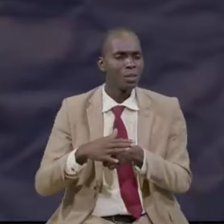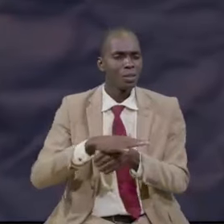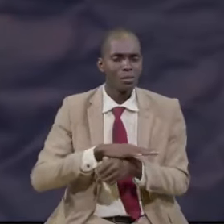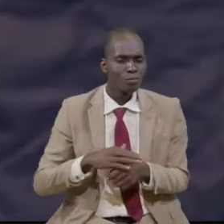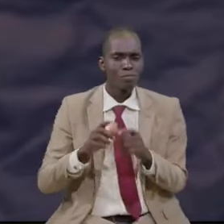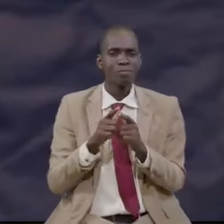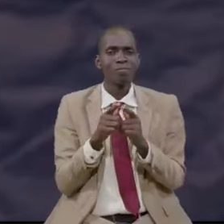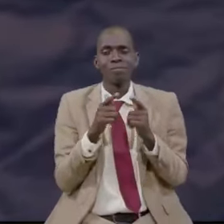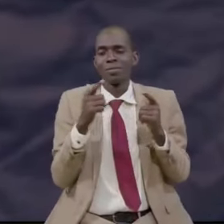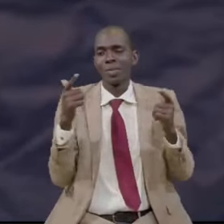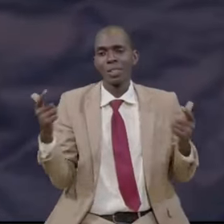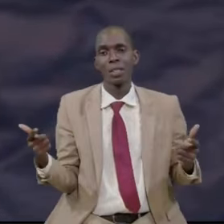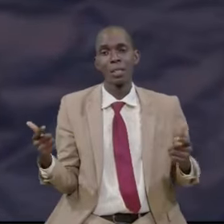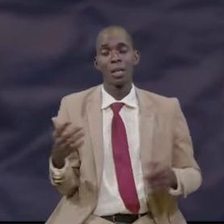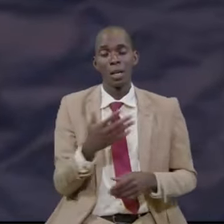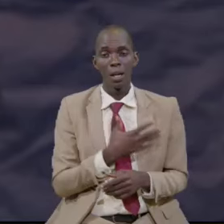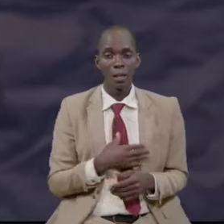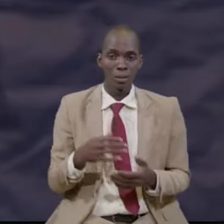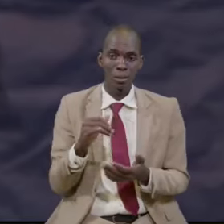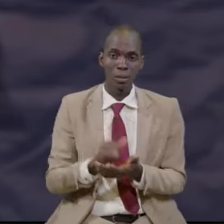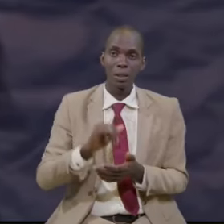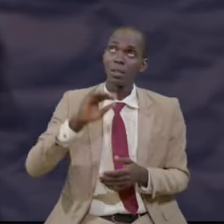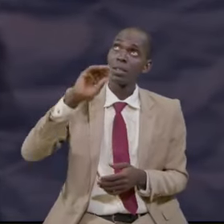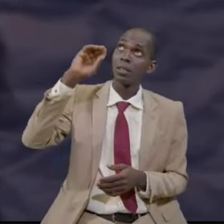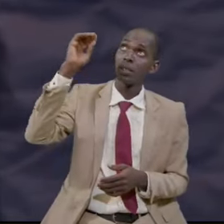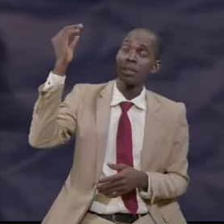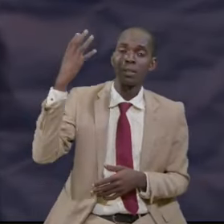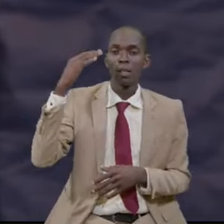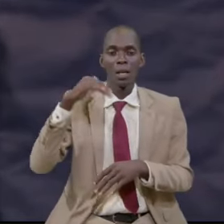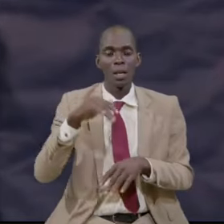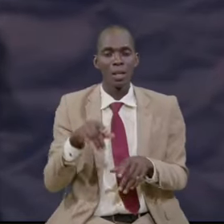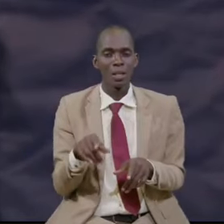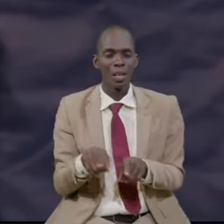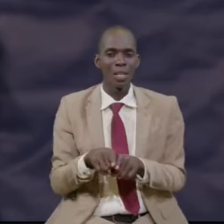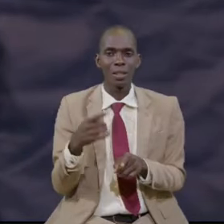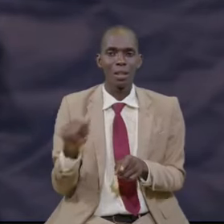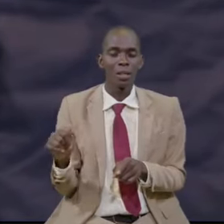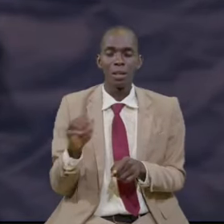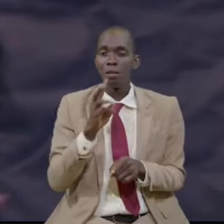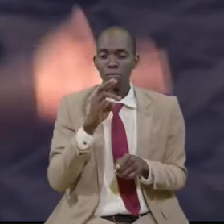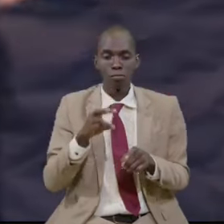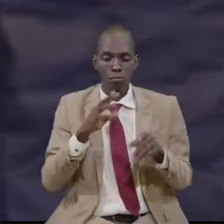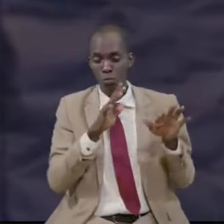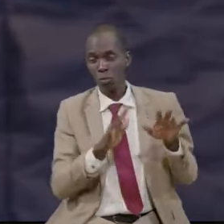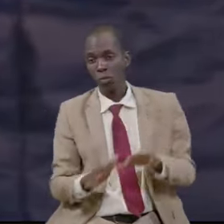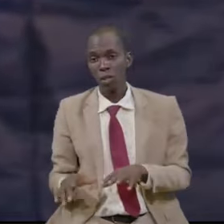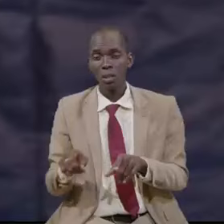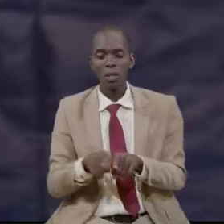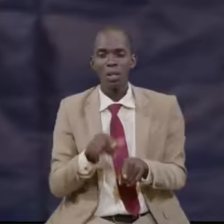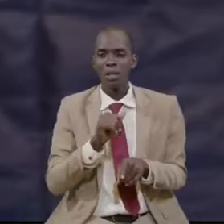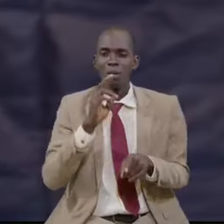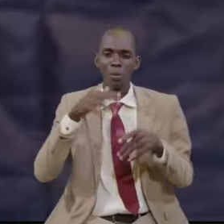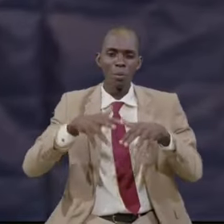the grace, like the river, like the ocean, that is so